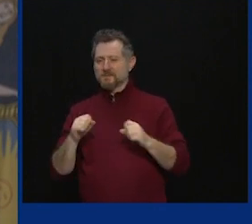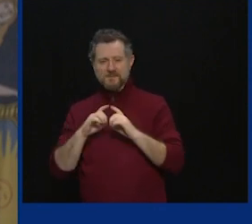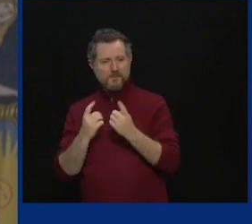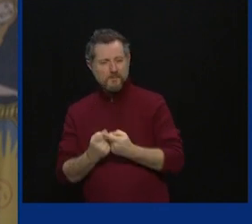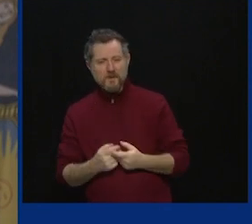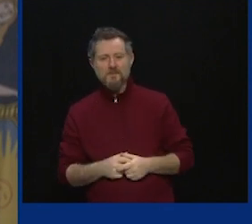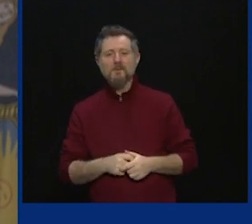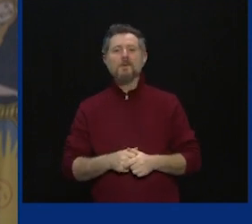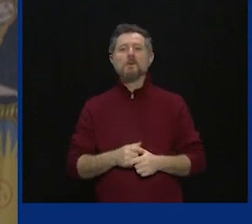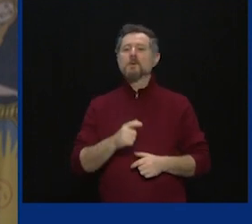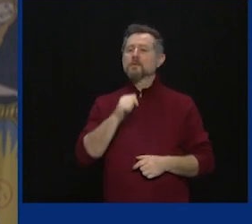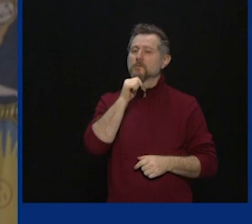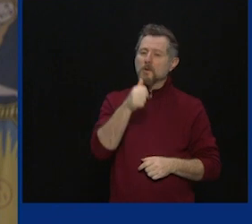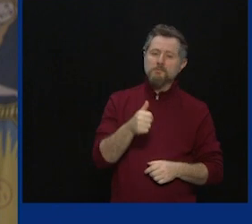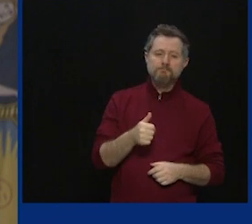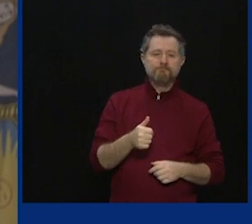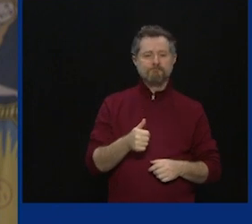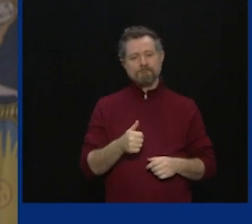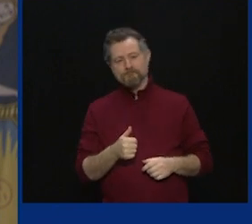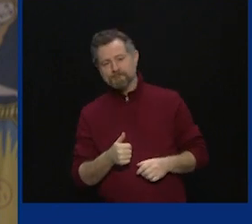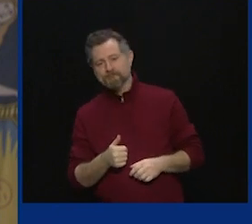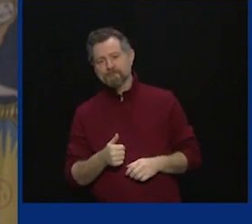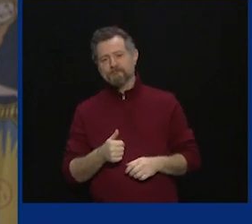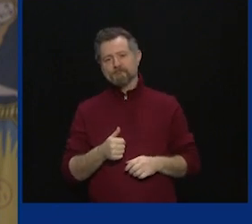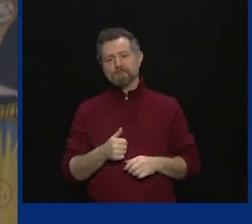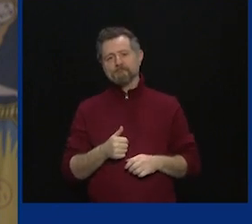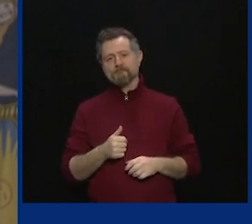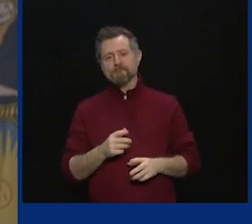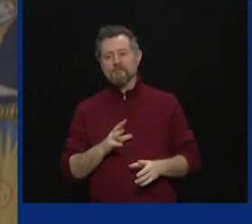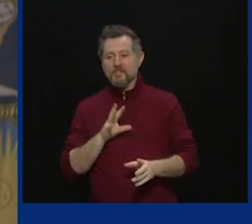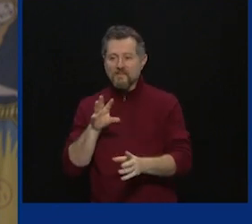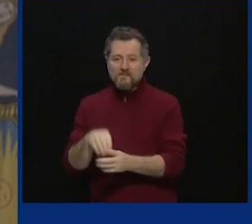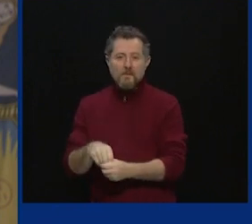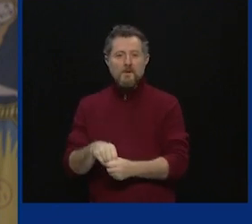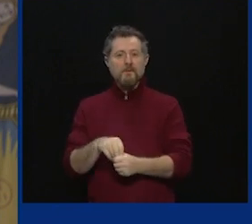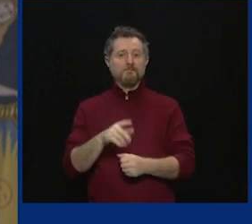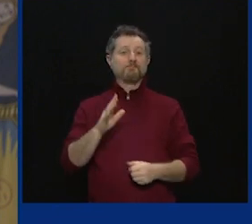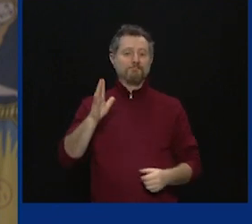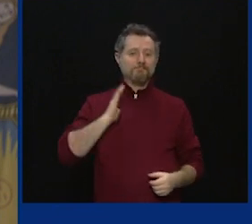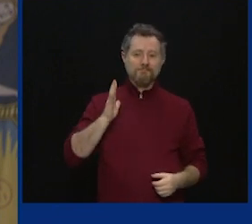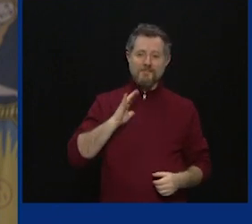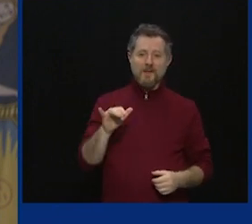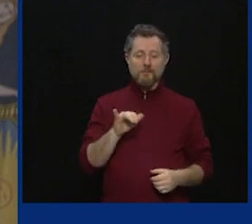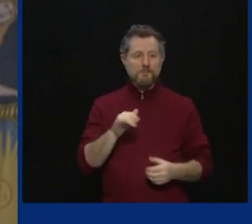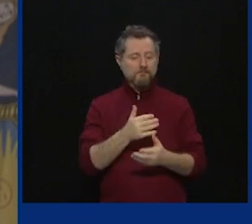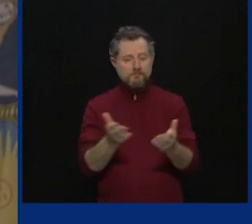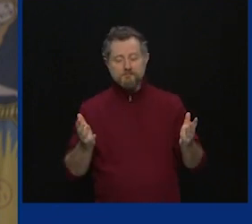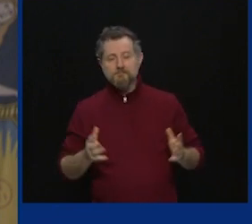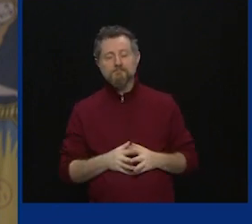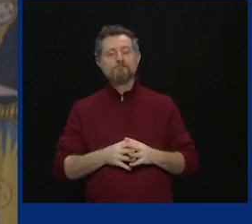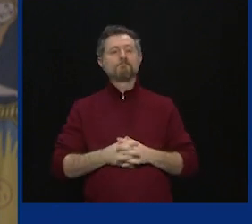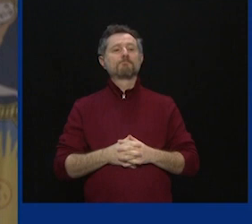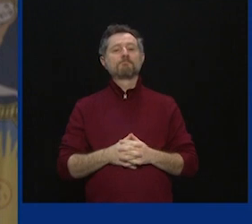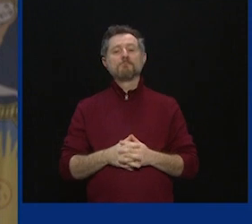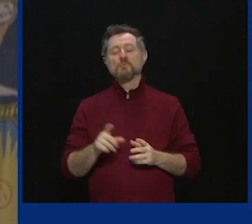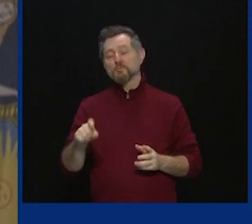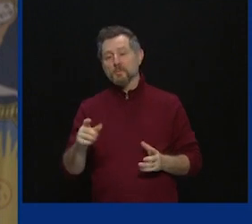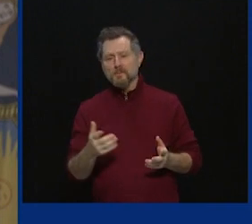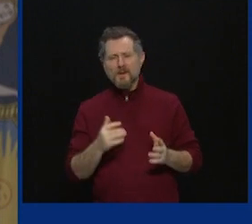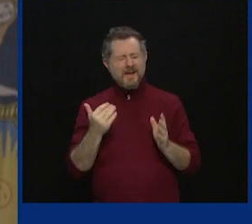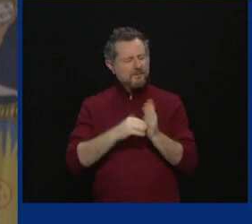last time. And so, what was the first part of your question? Enforcing the